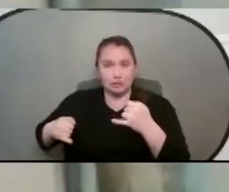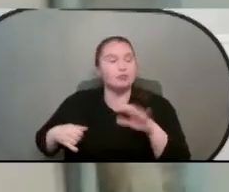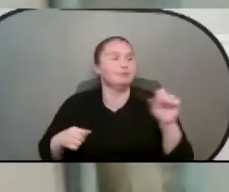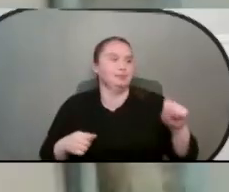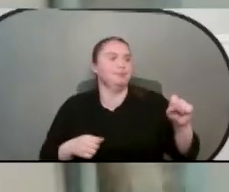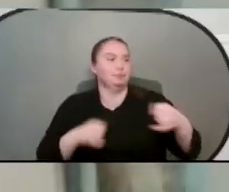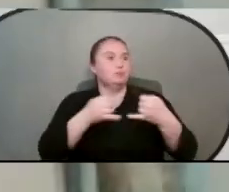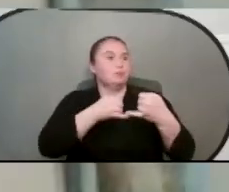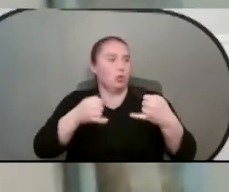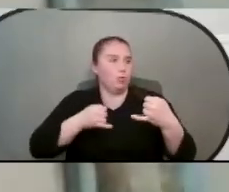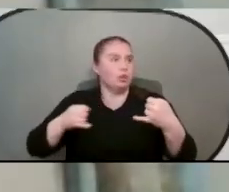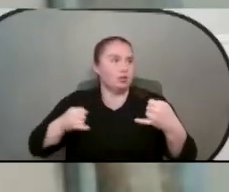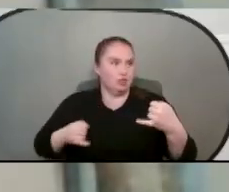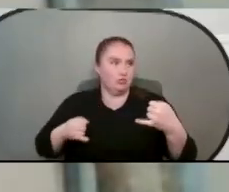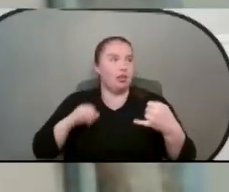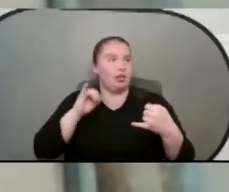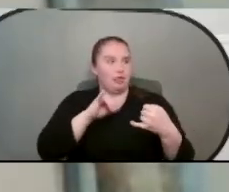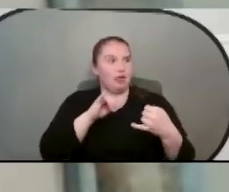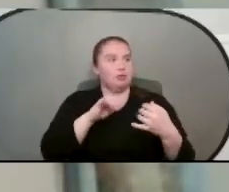Is that a city issue?